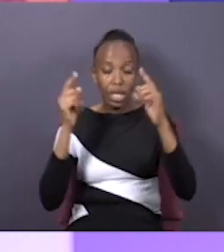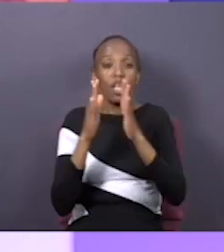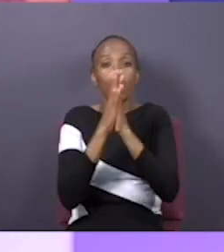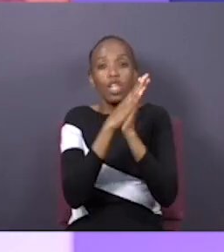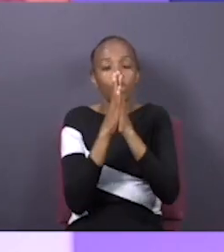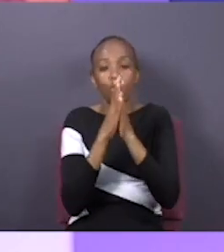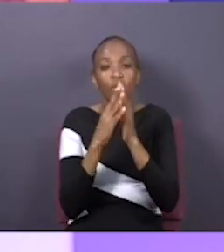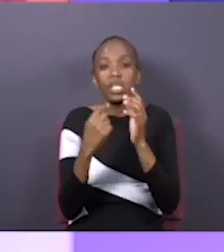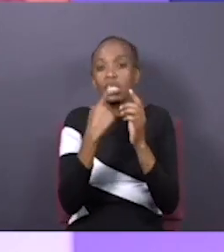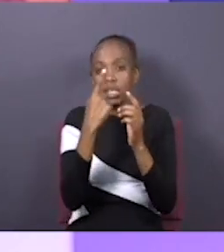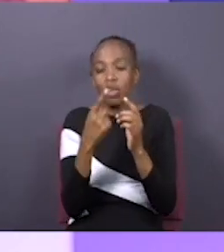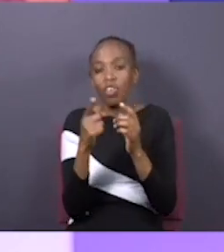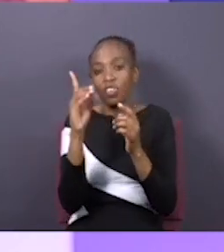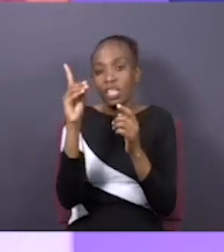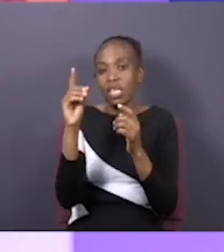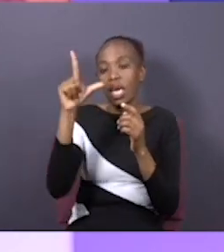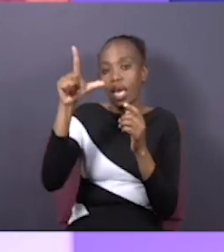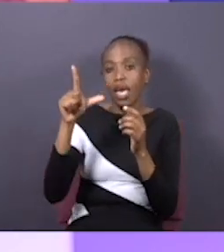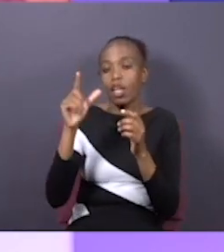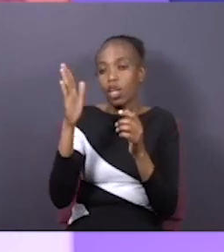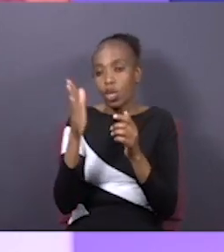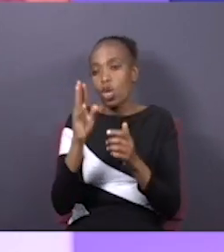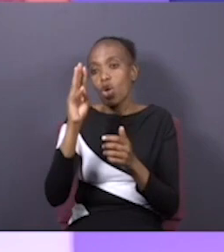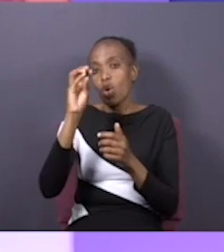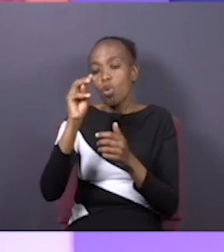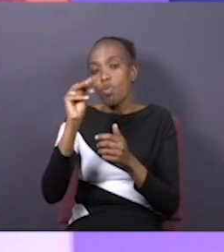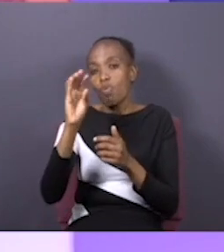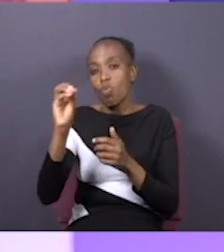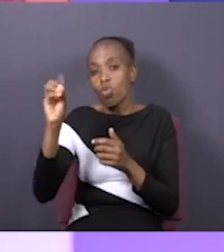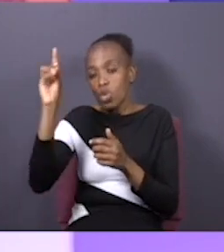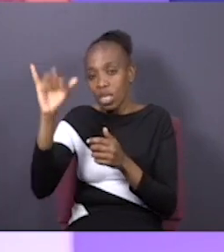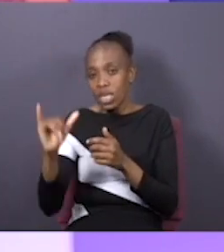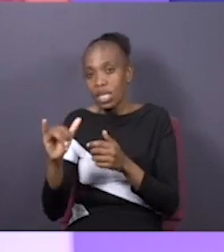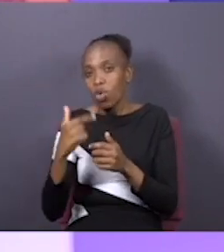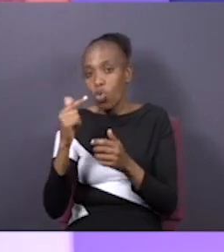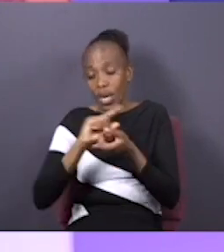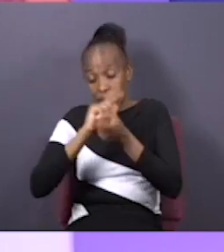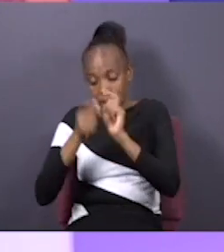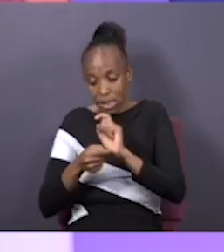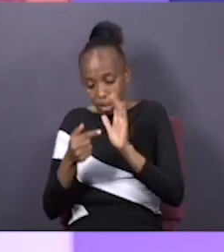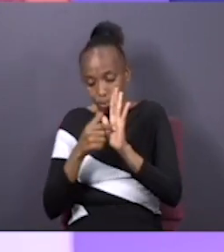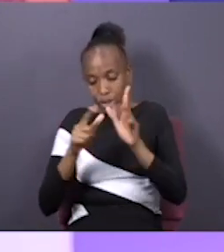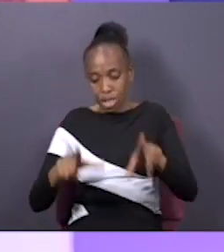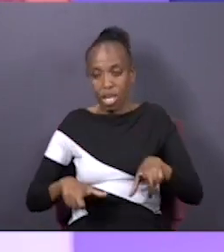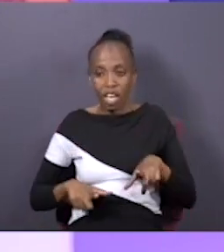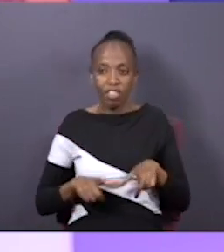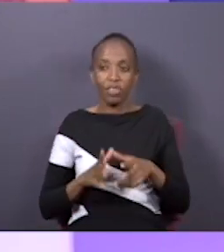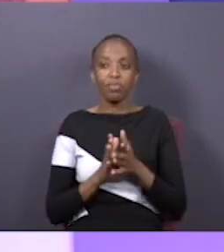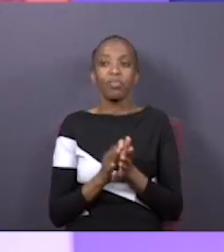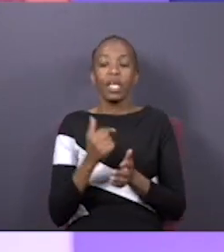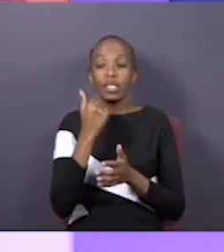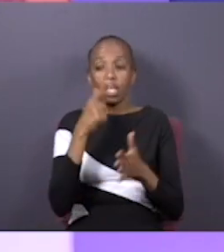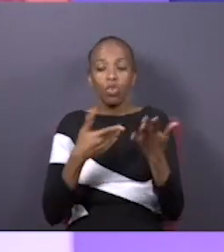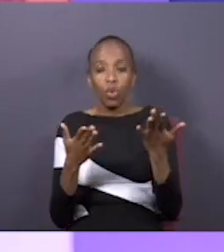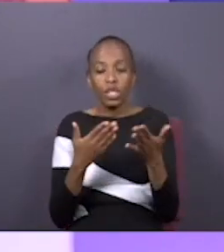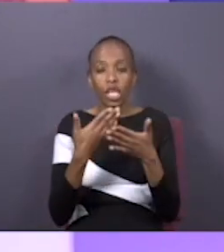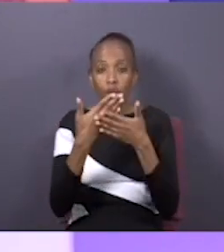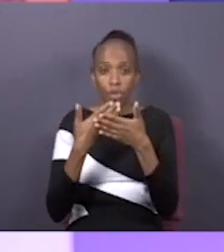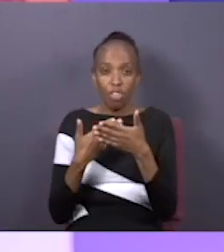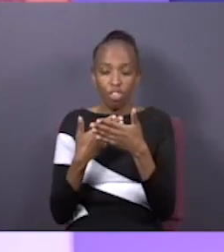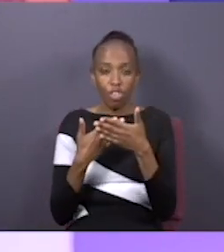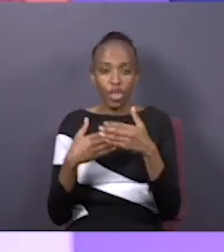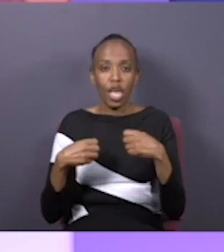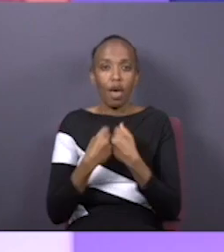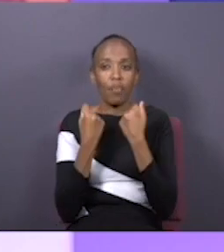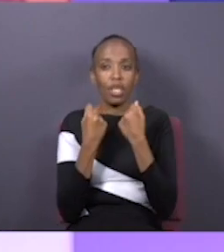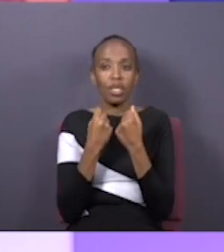story is told of D.L. Moody, who had a turning point in his life. It was said that before the